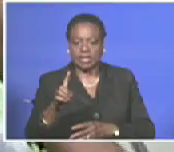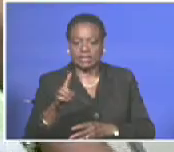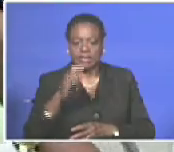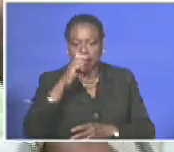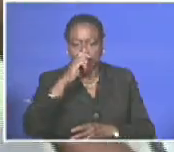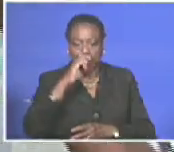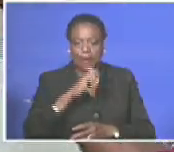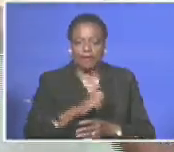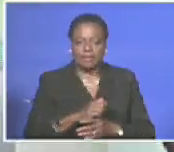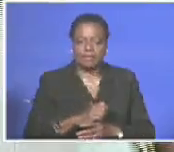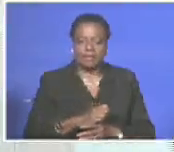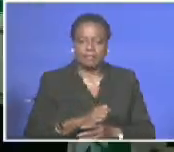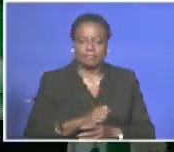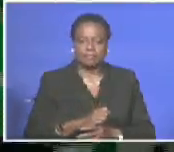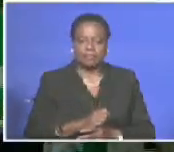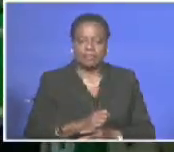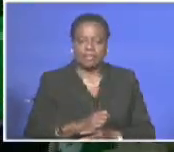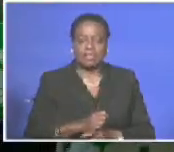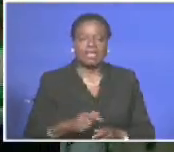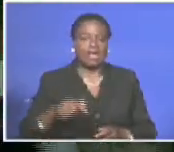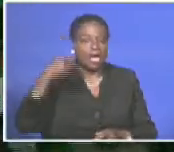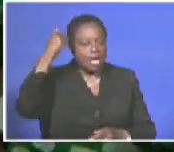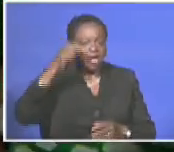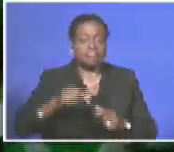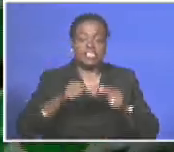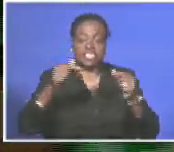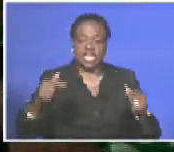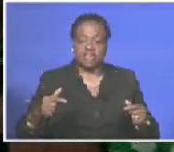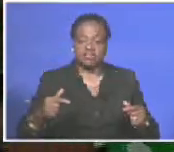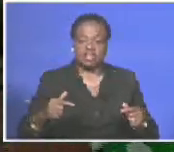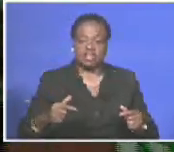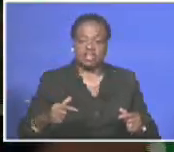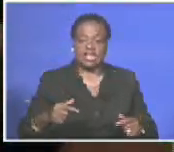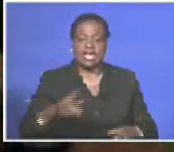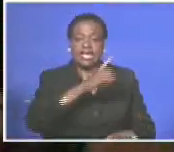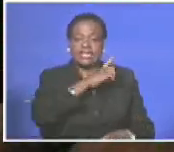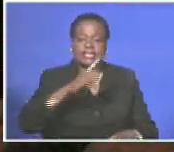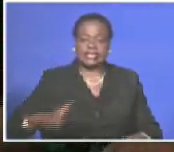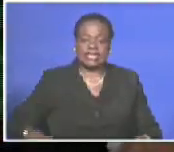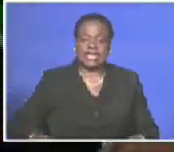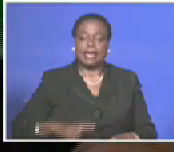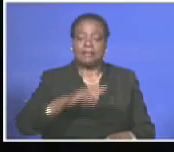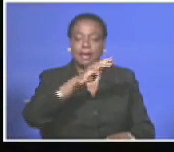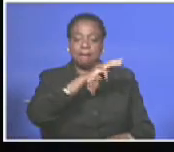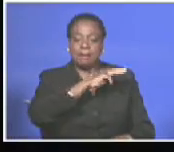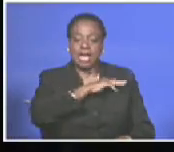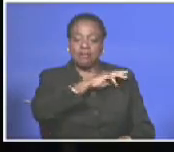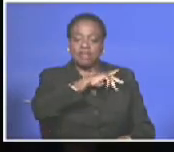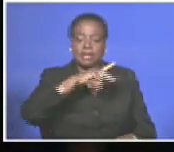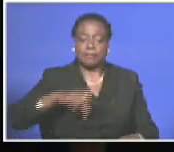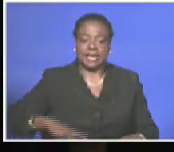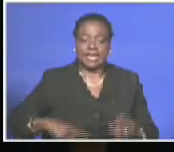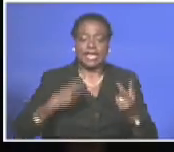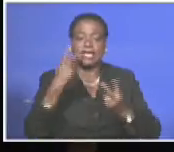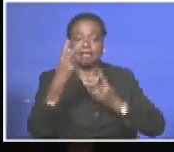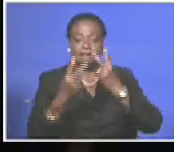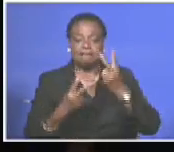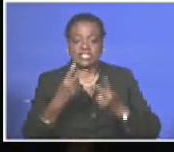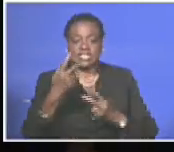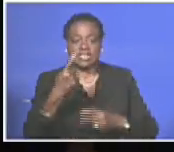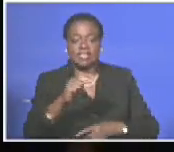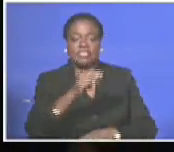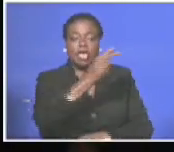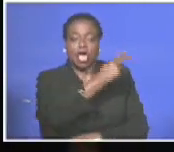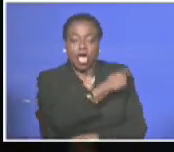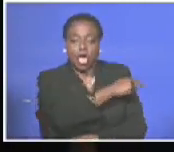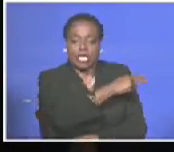visit to the Princess Margaret Hospital. Words of comfort for the sick were matched by commendation for the professionals who keep the premier